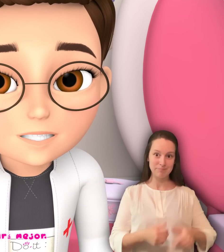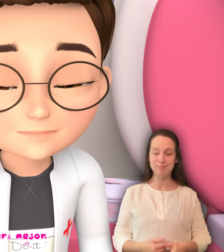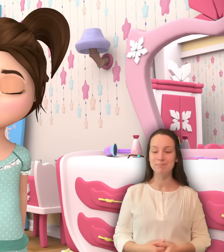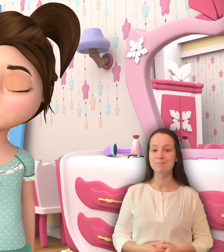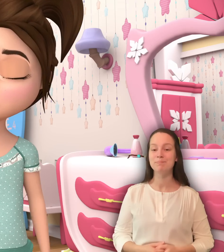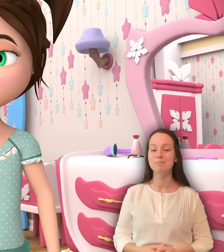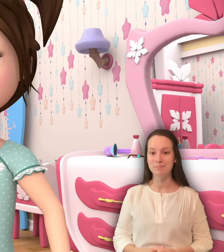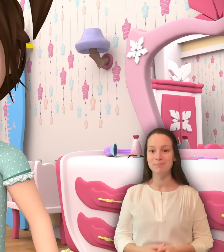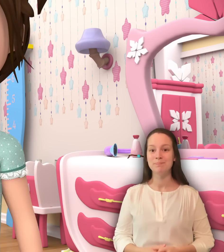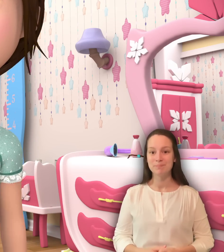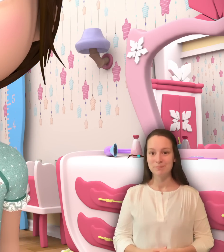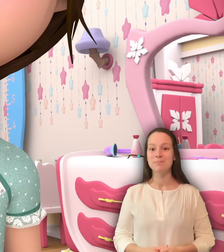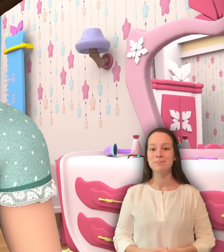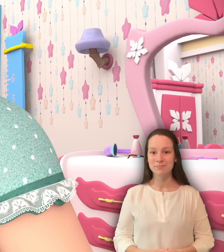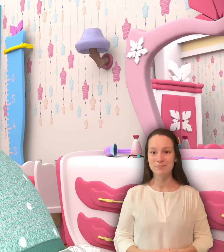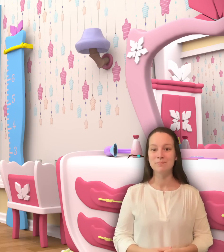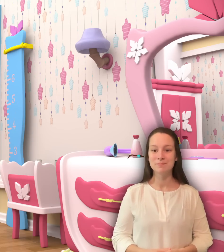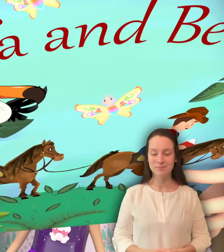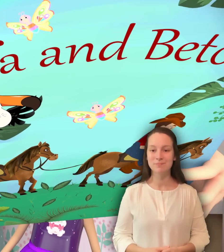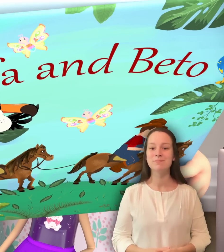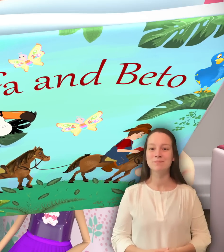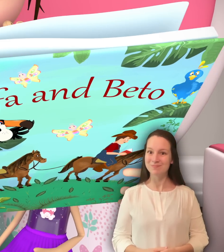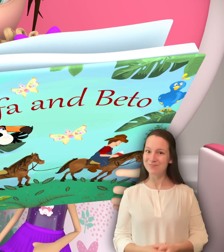bill, bill."